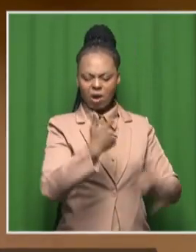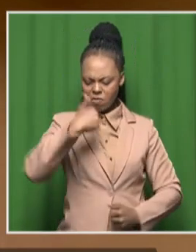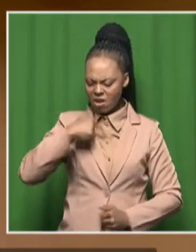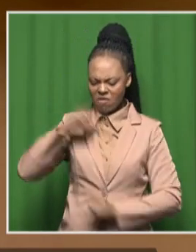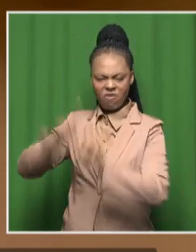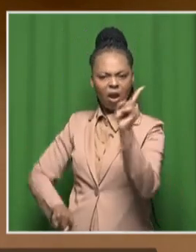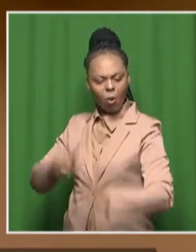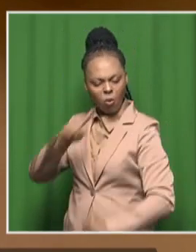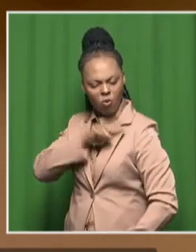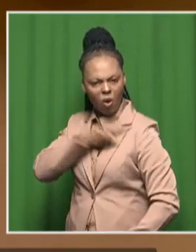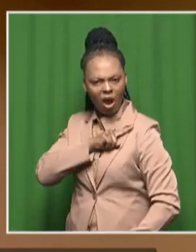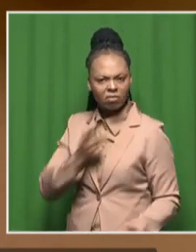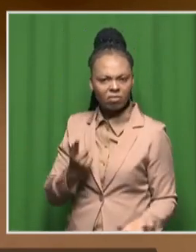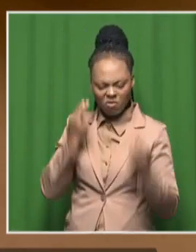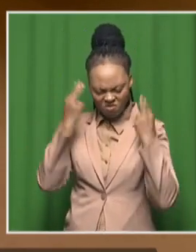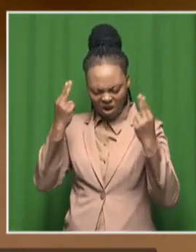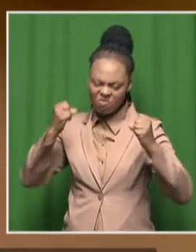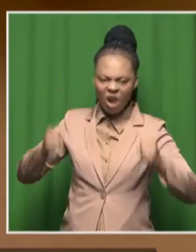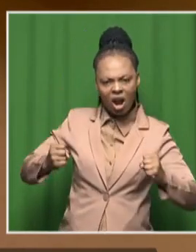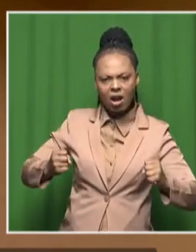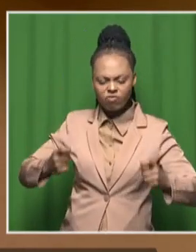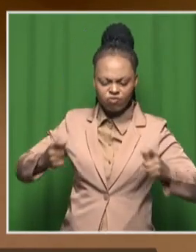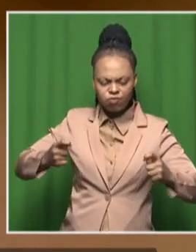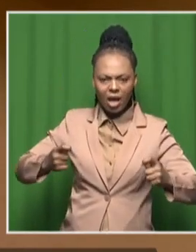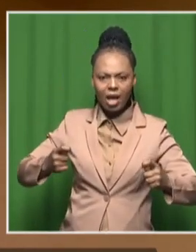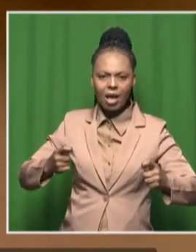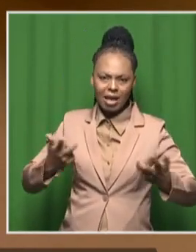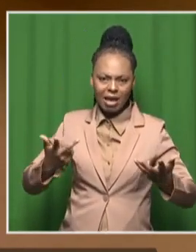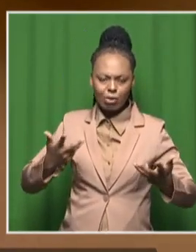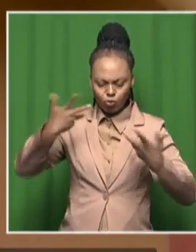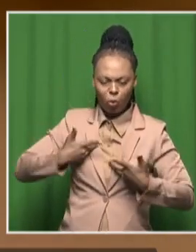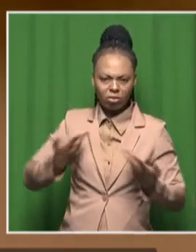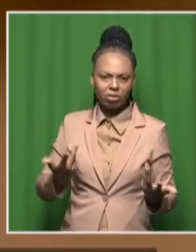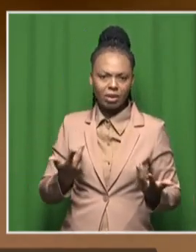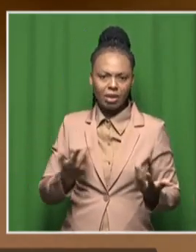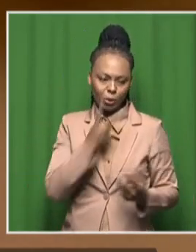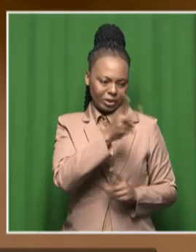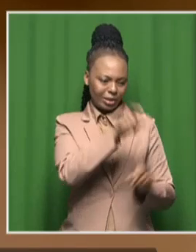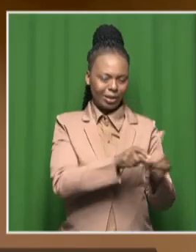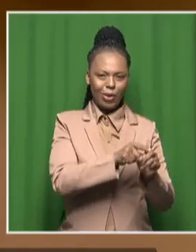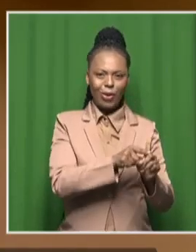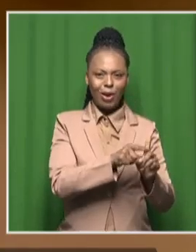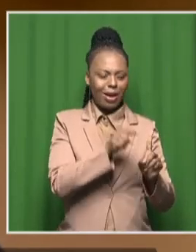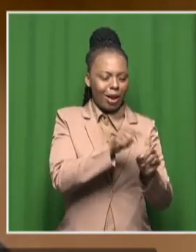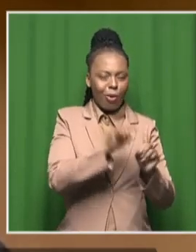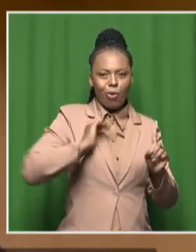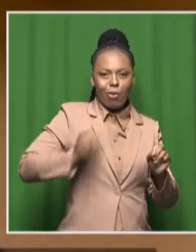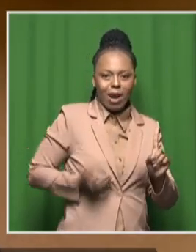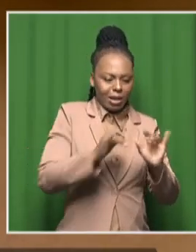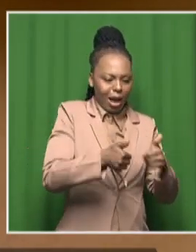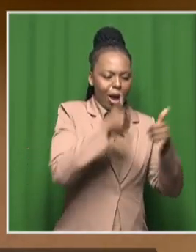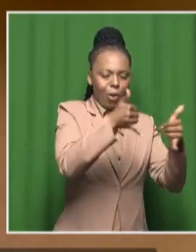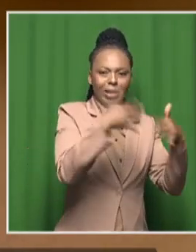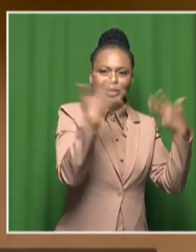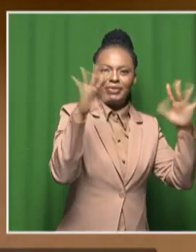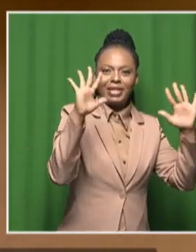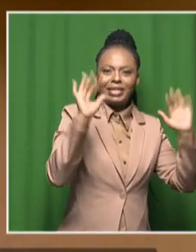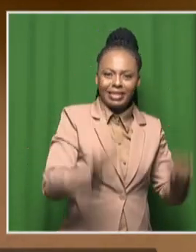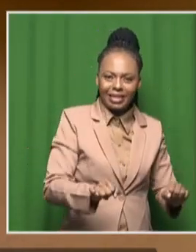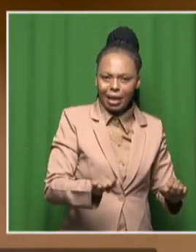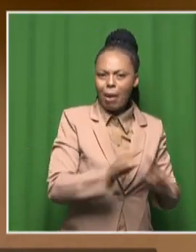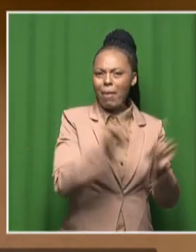woman who was a young scientist. She gets an award and then she gets killed. Look at the women who were killed